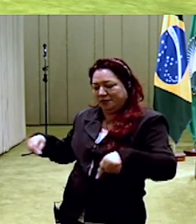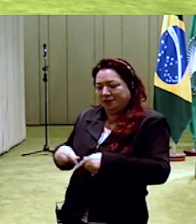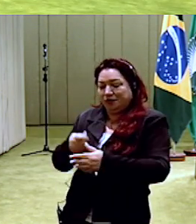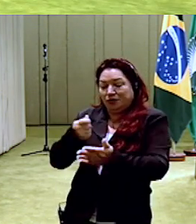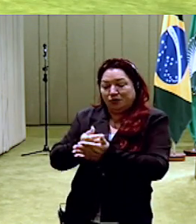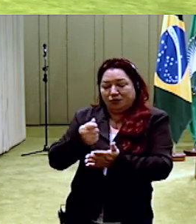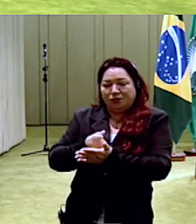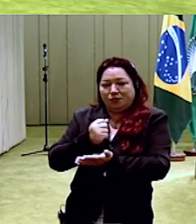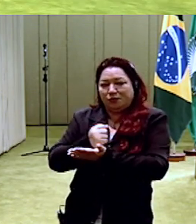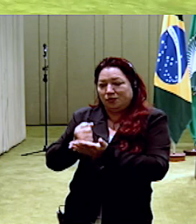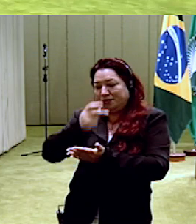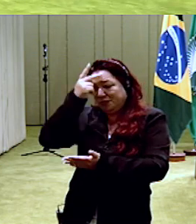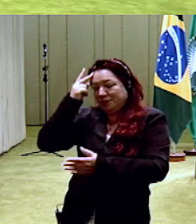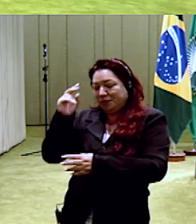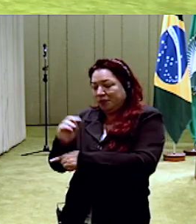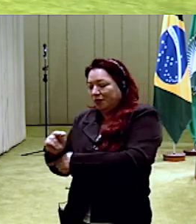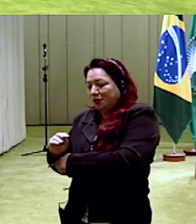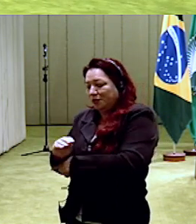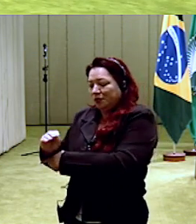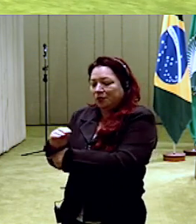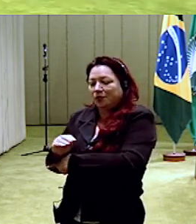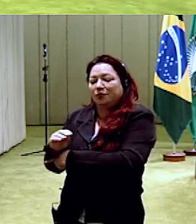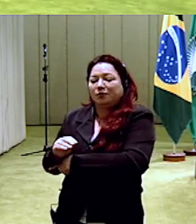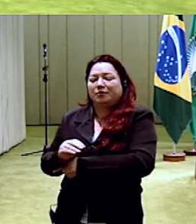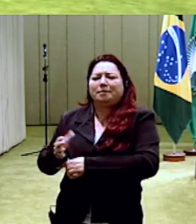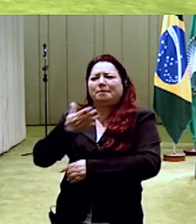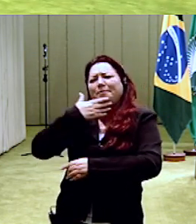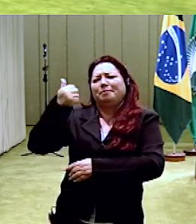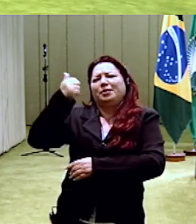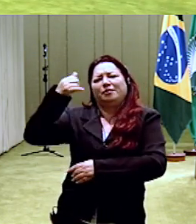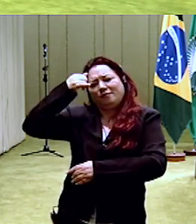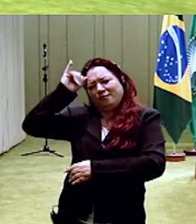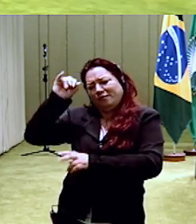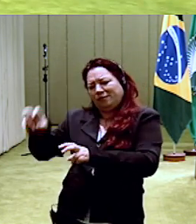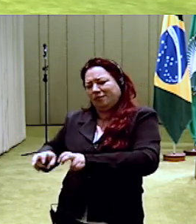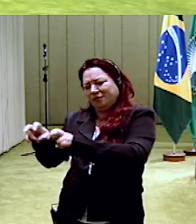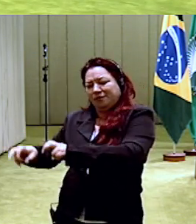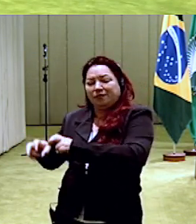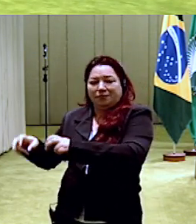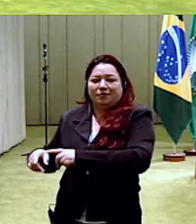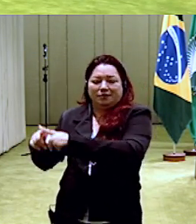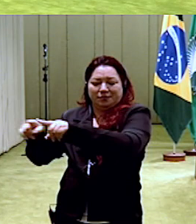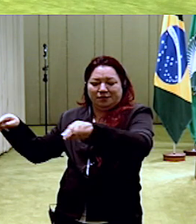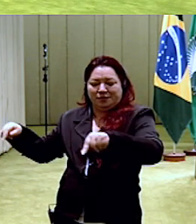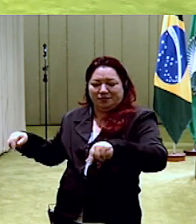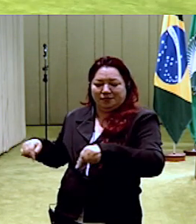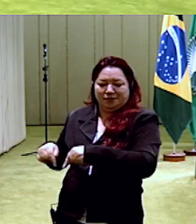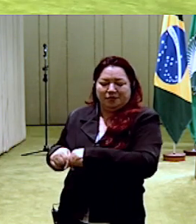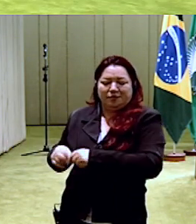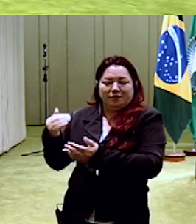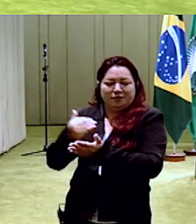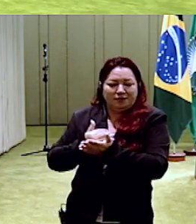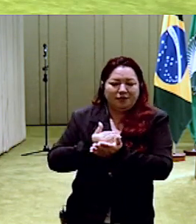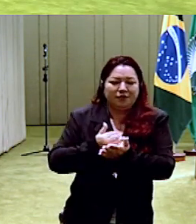farm. And we were the best farm at that time. And from there is where we started my